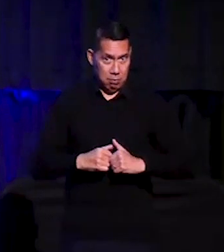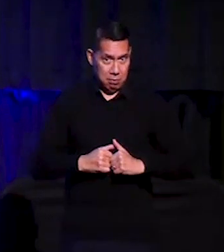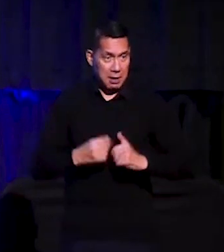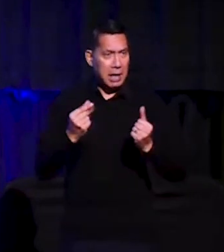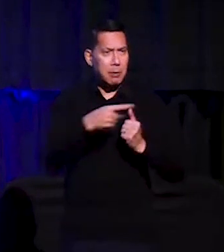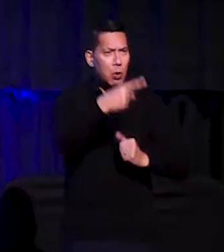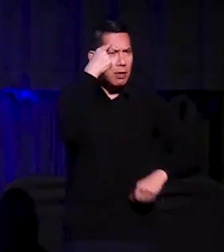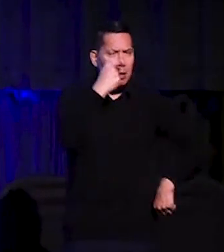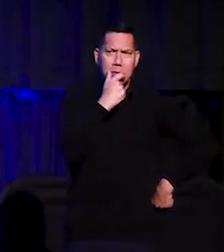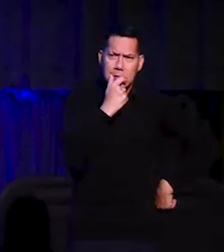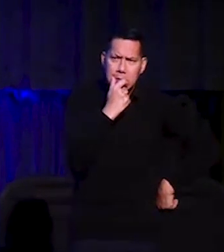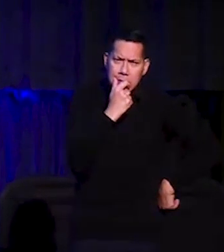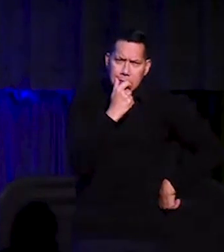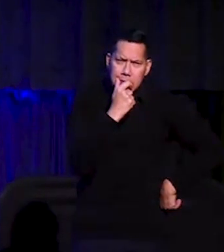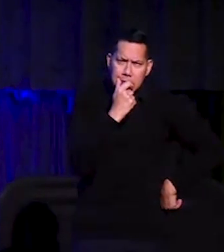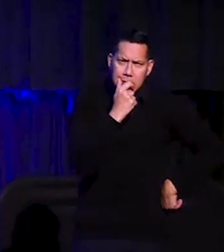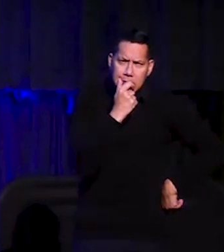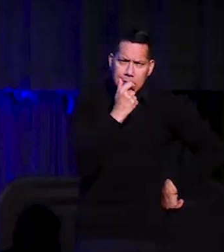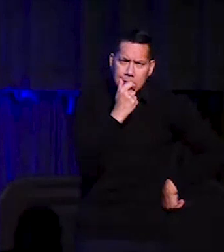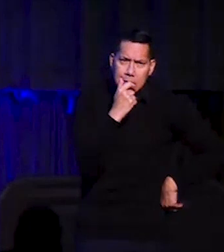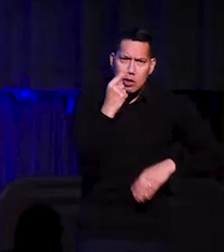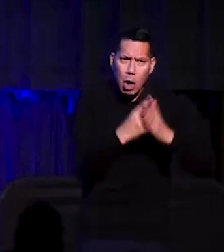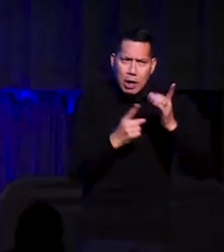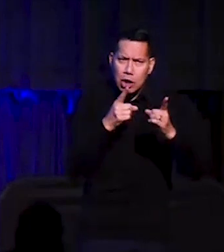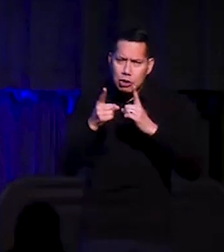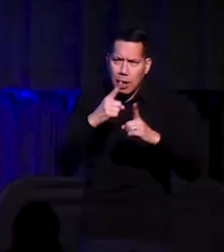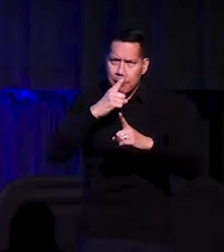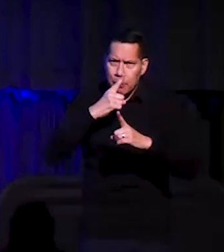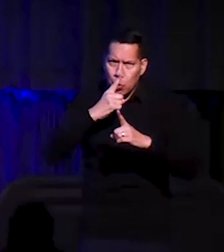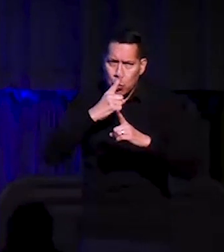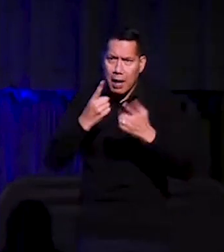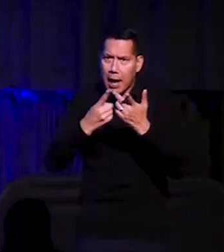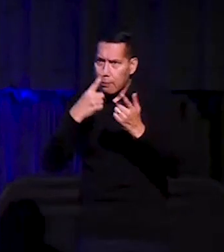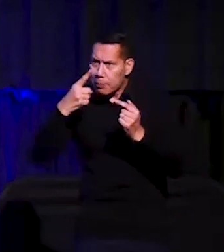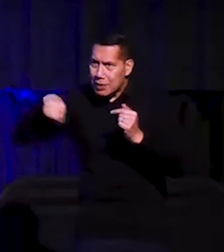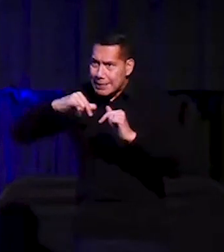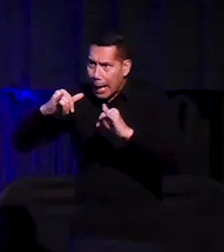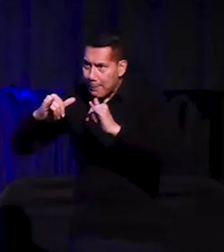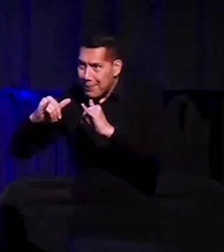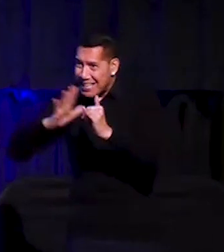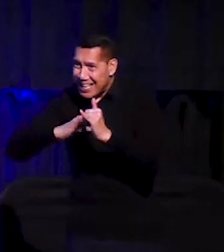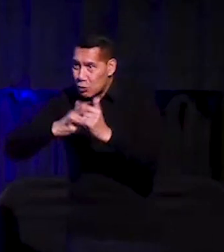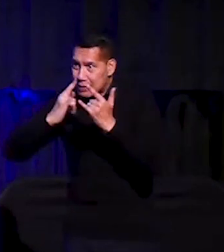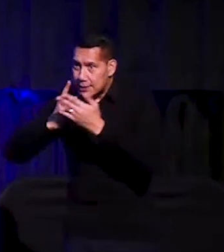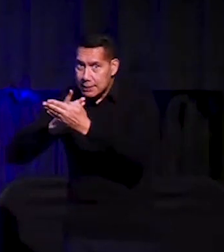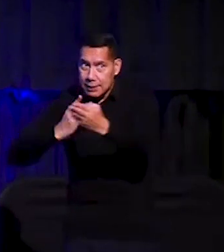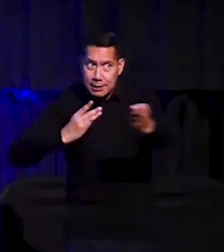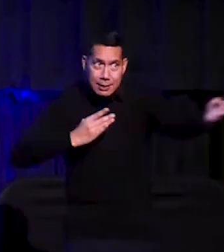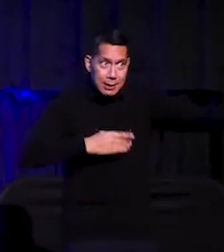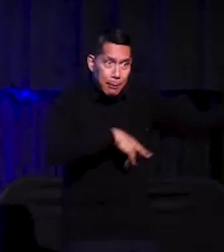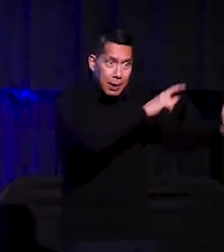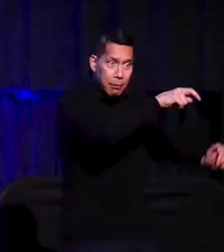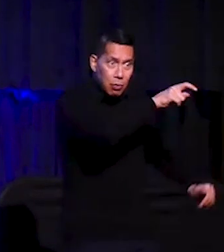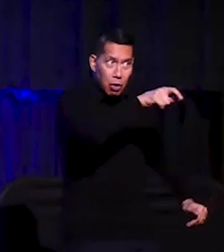of you might think, hey, we don't just talk with our designers, peers, group of stakeholders. We also do testing with people.